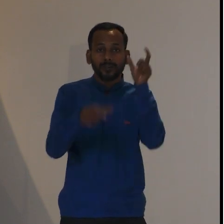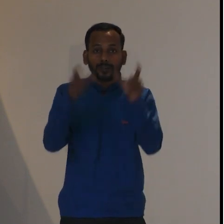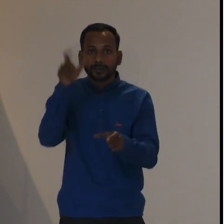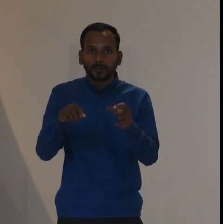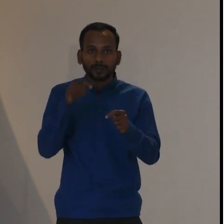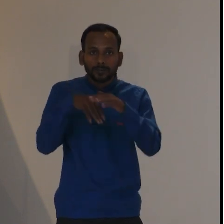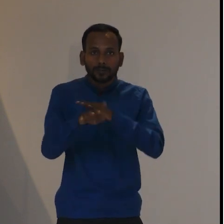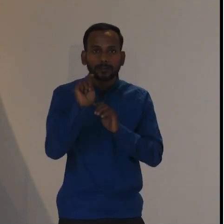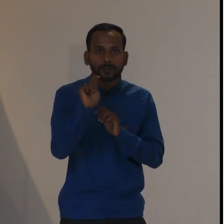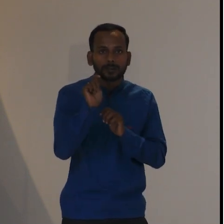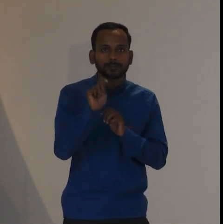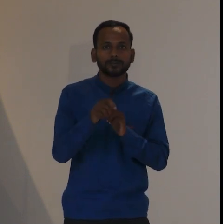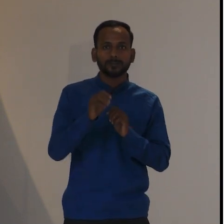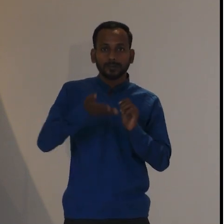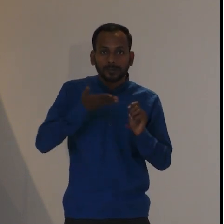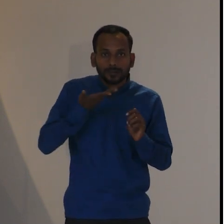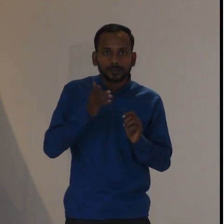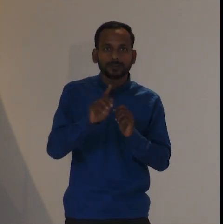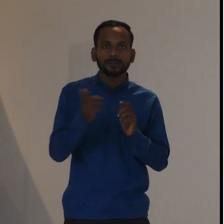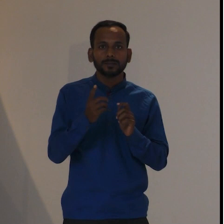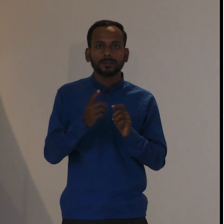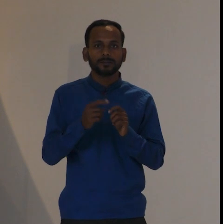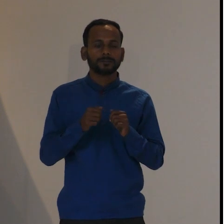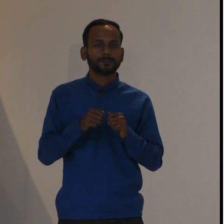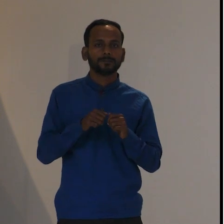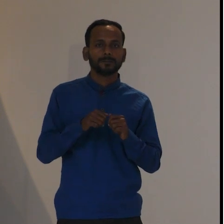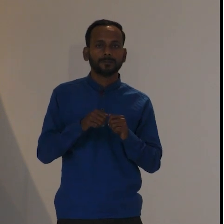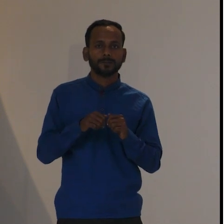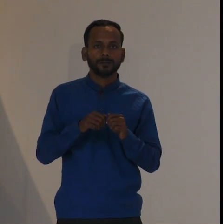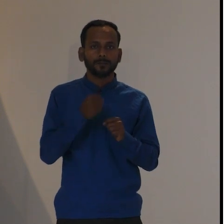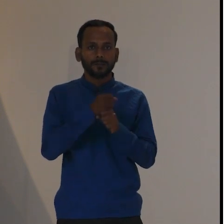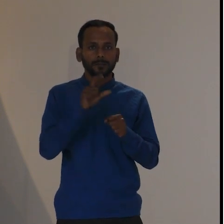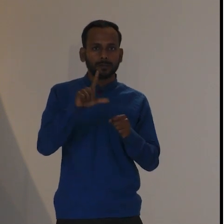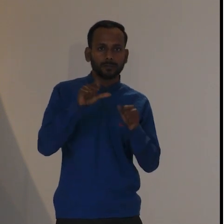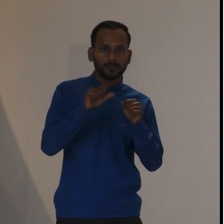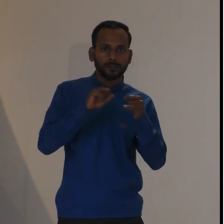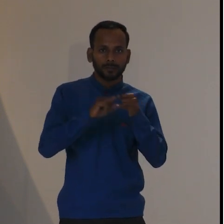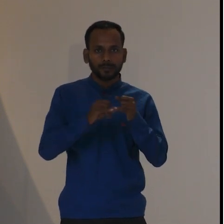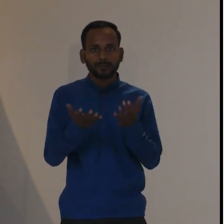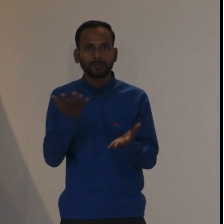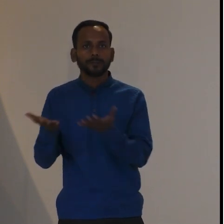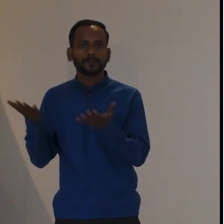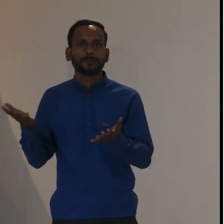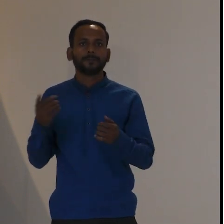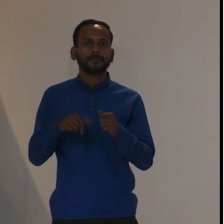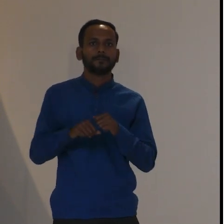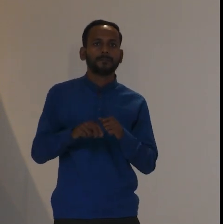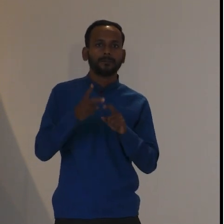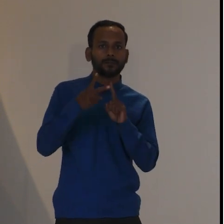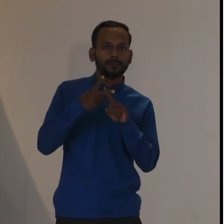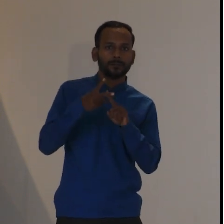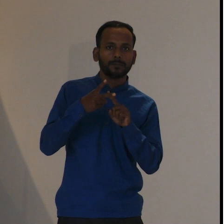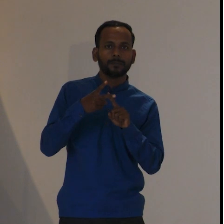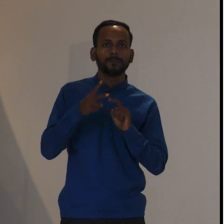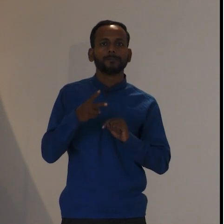once worked there or who were treated in that space, which is now filled with glass cases and curious objects. The second work